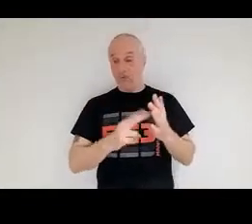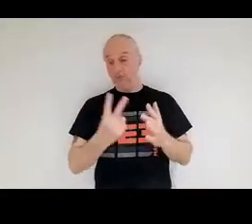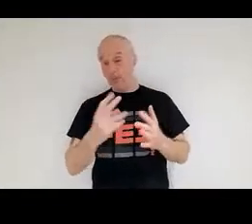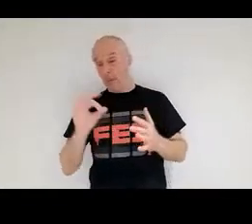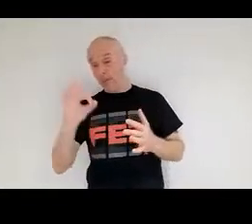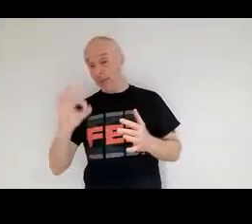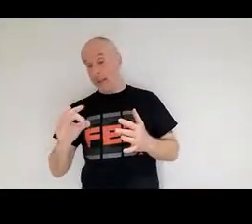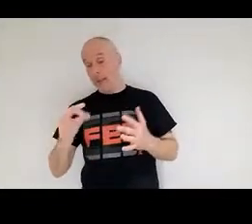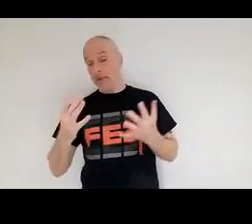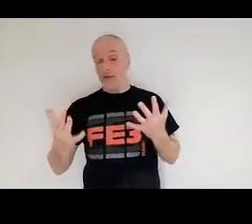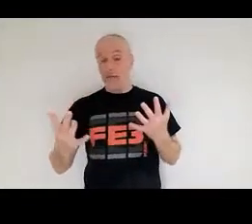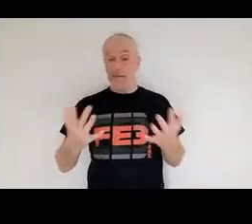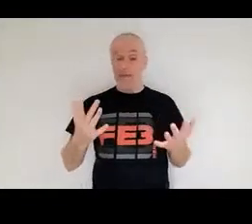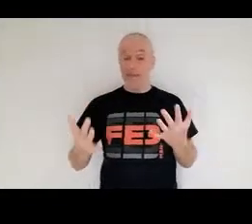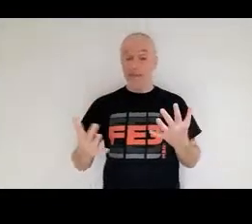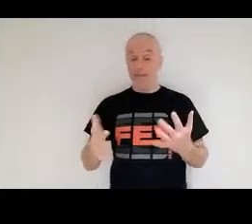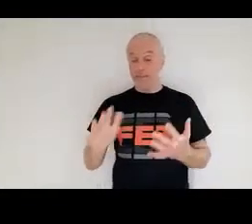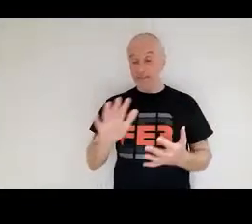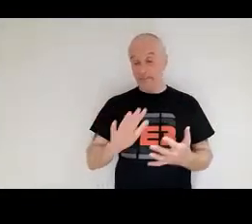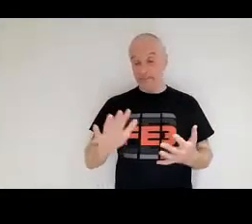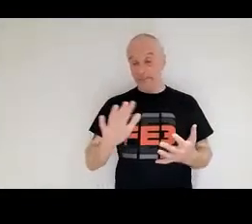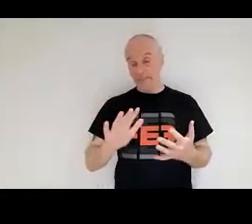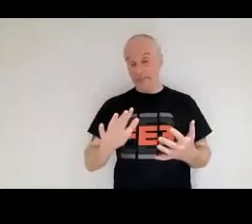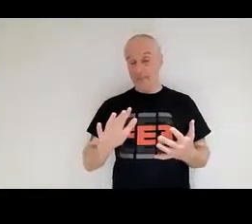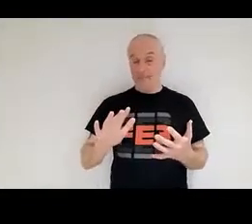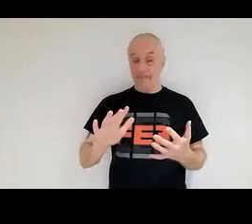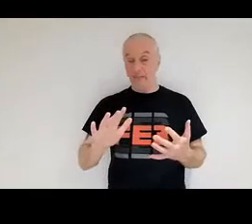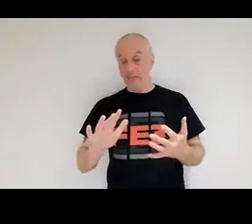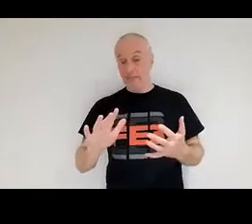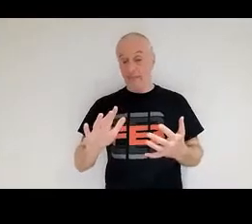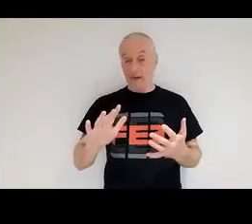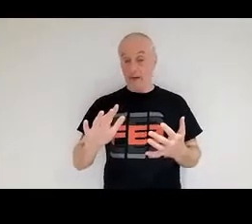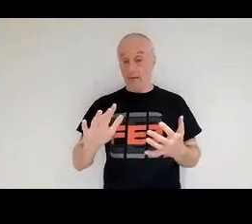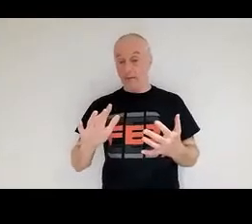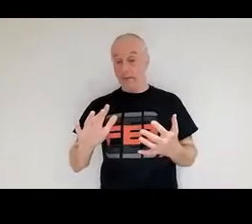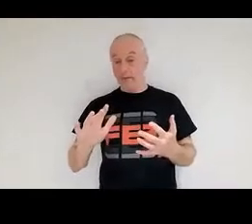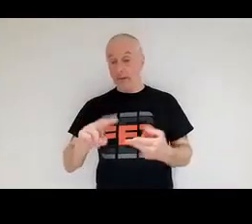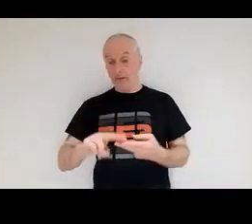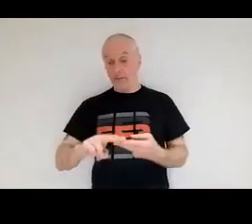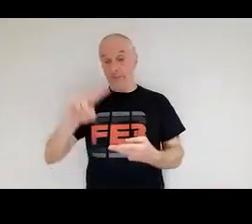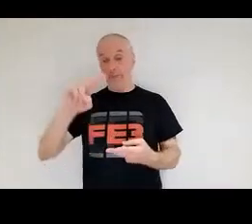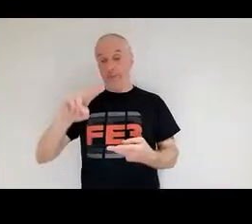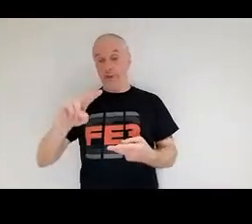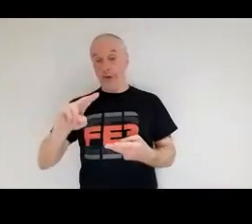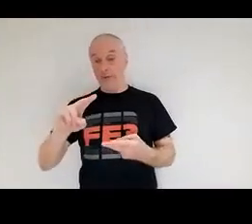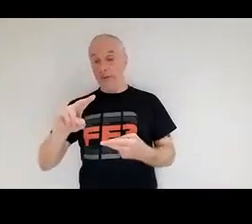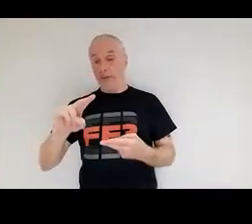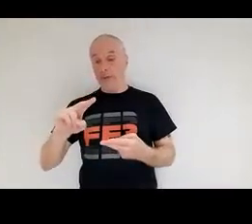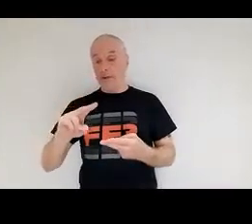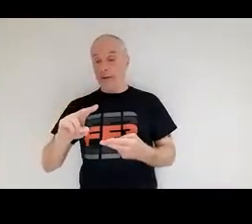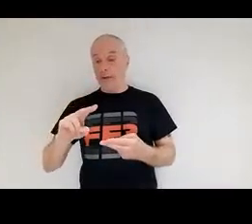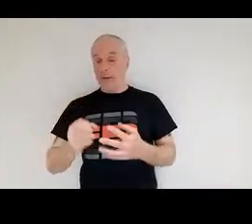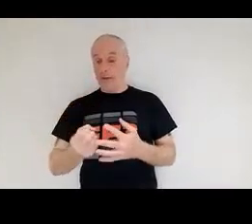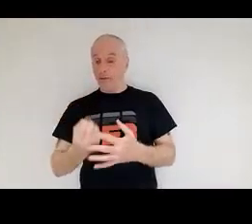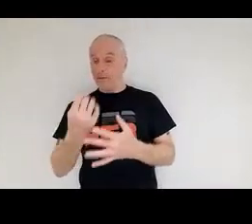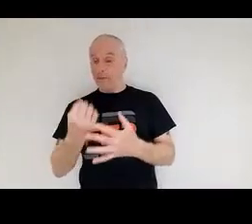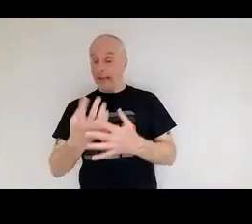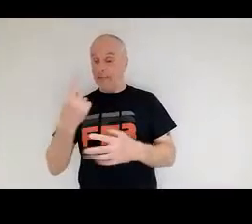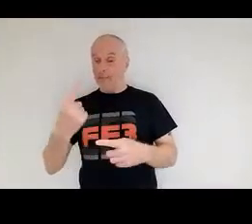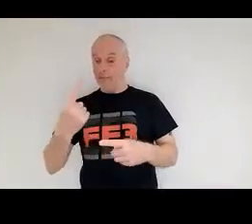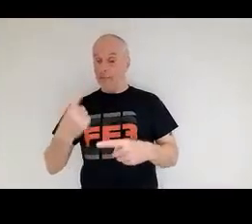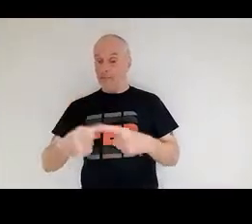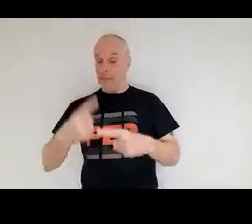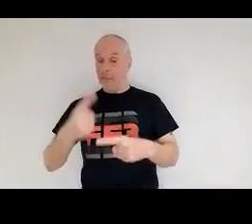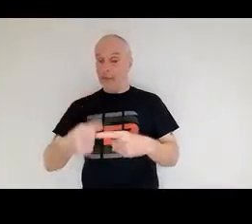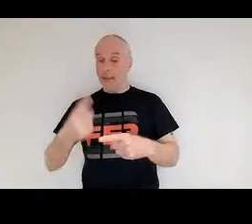chance, of the increase in the laminar flame speed. But quite interestingly, what